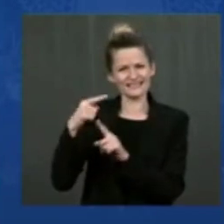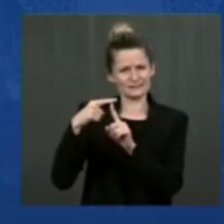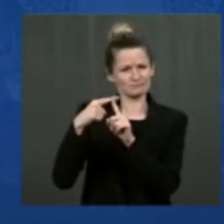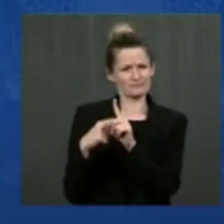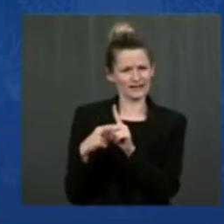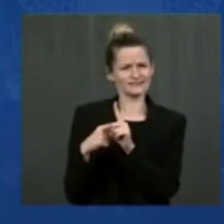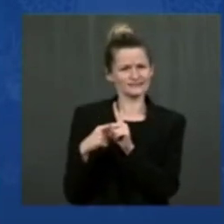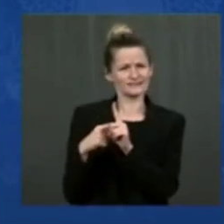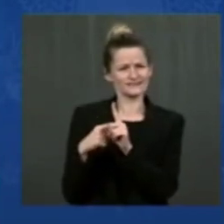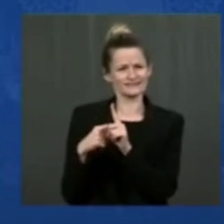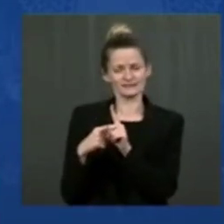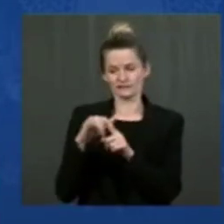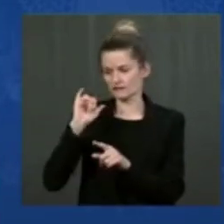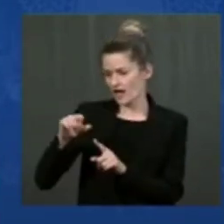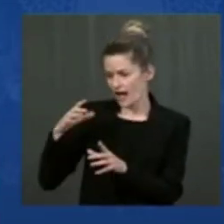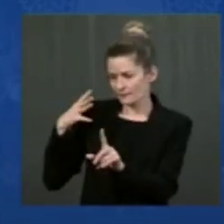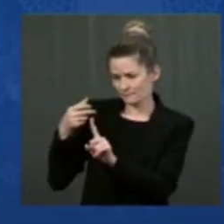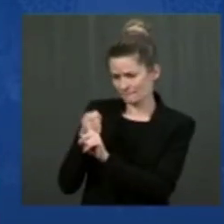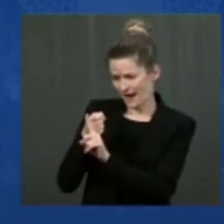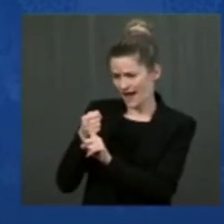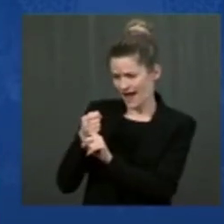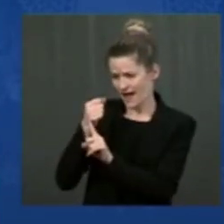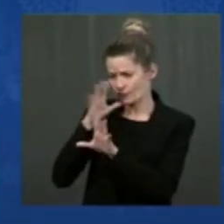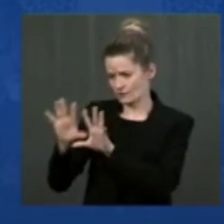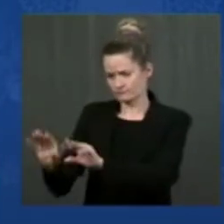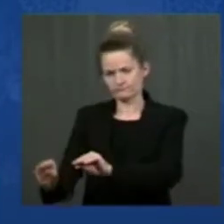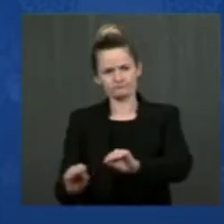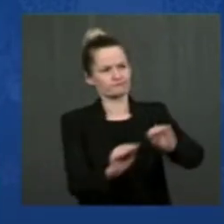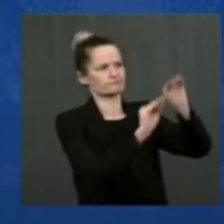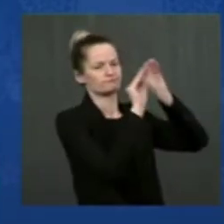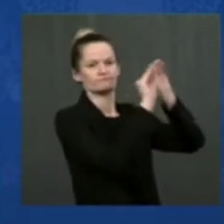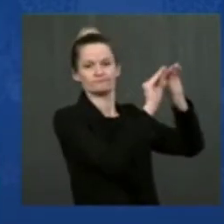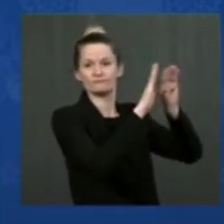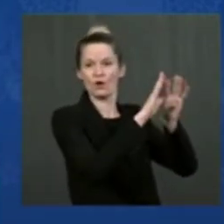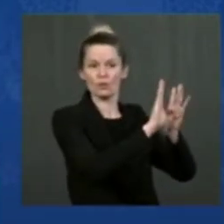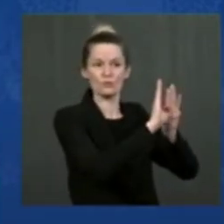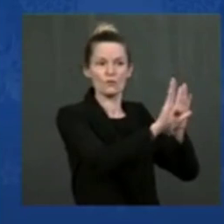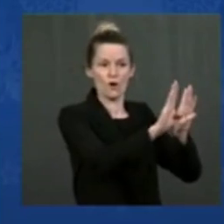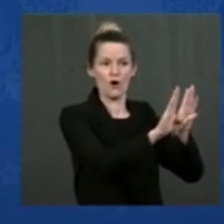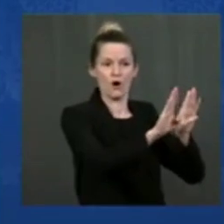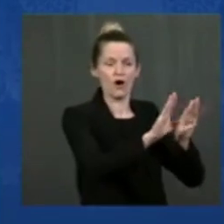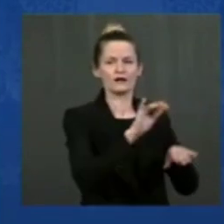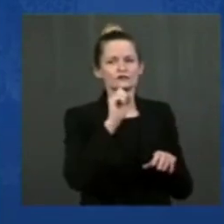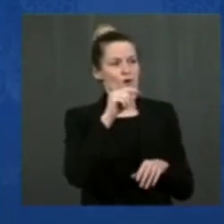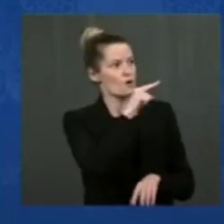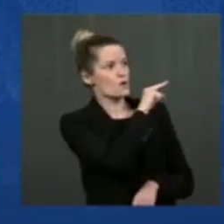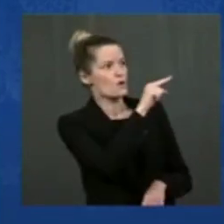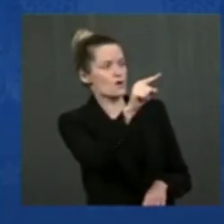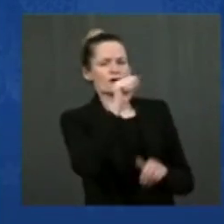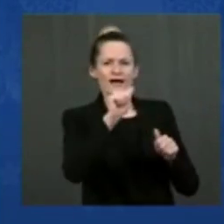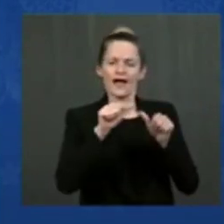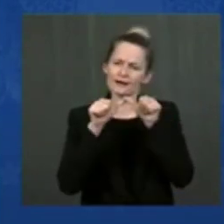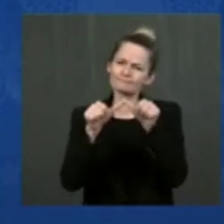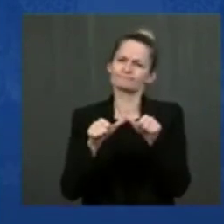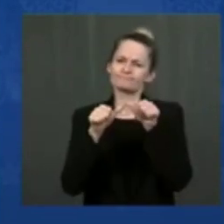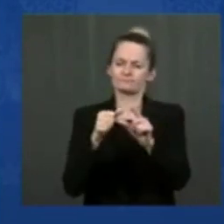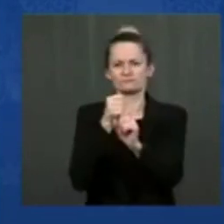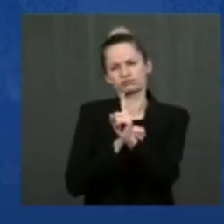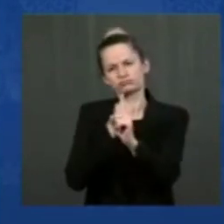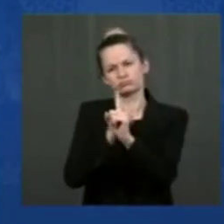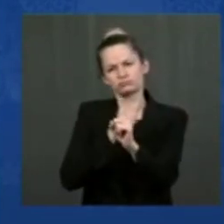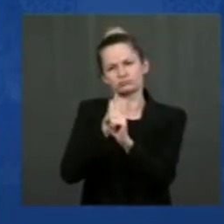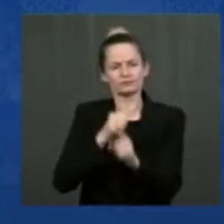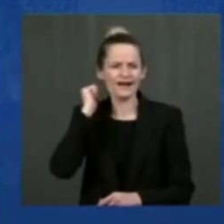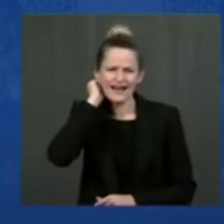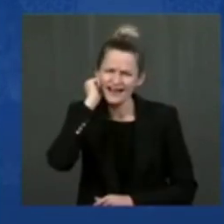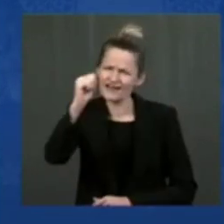special impact and continue to make a special impact every single day. And that's why we owe working people more than a debt of gratitude. We owe them our commitment to